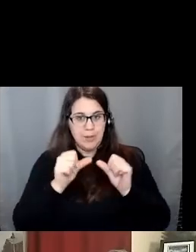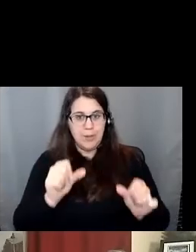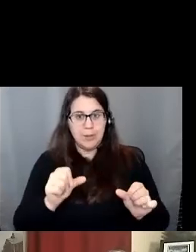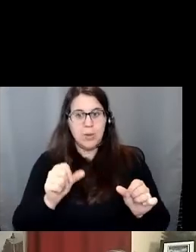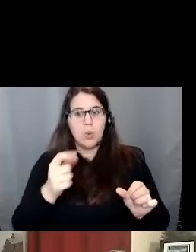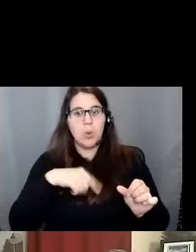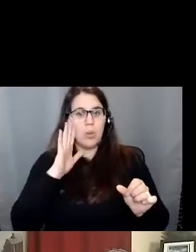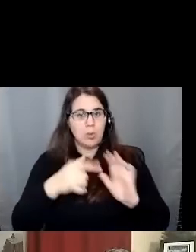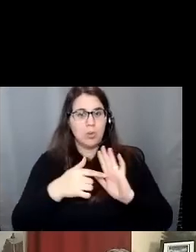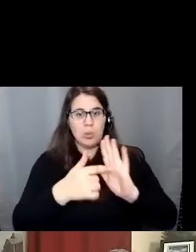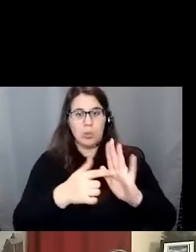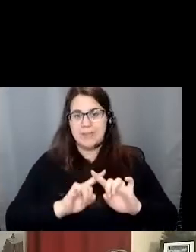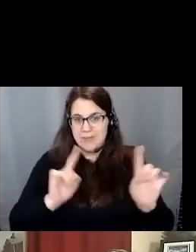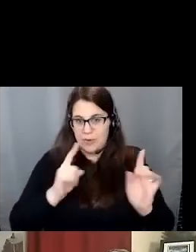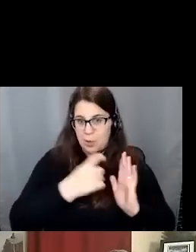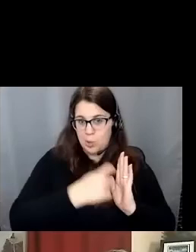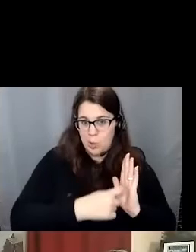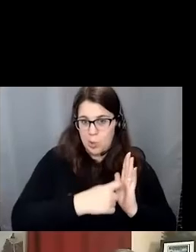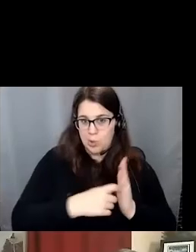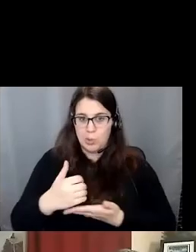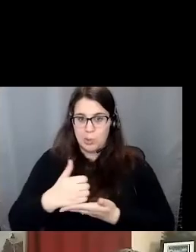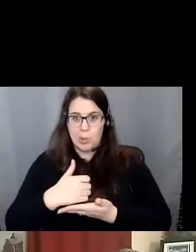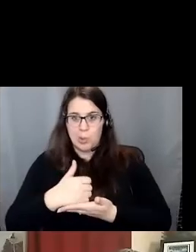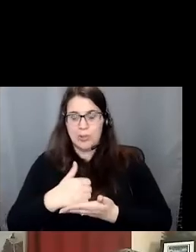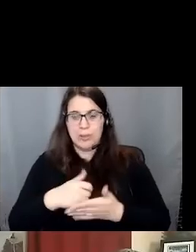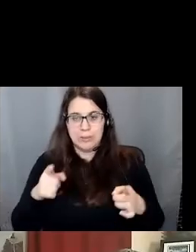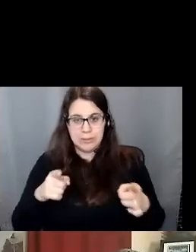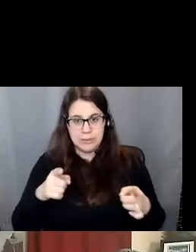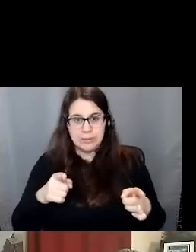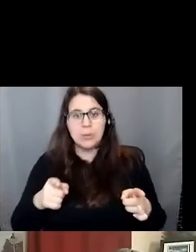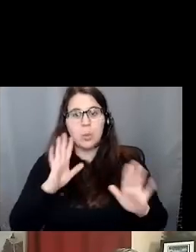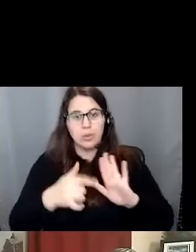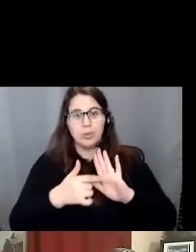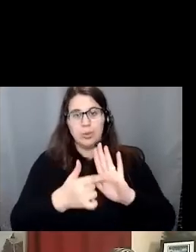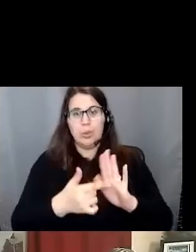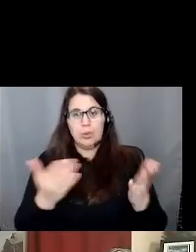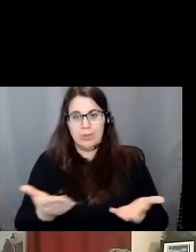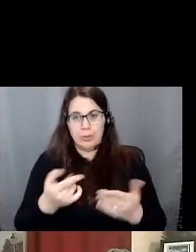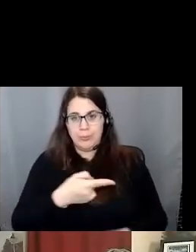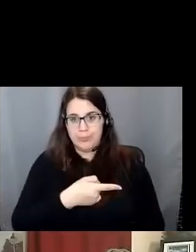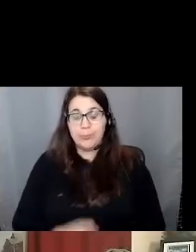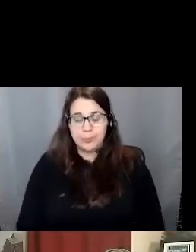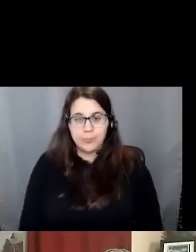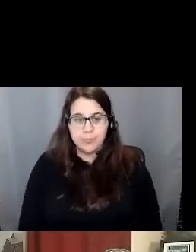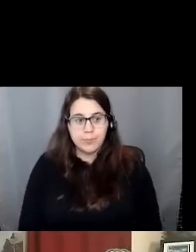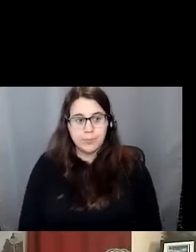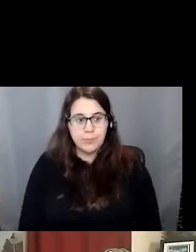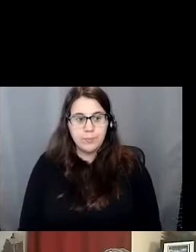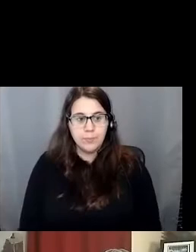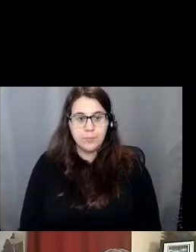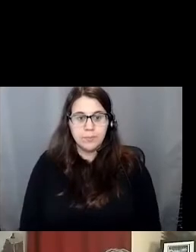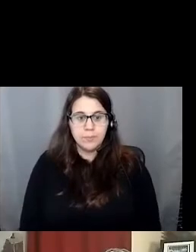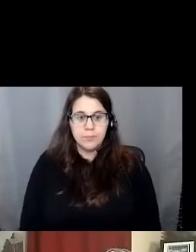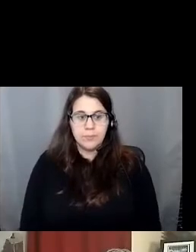difference between the cost and the earnings of the money coming in. And so those can be reflected in this section. So this